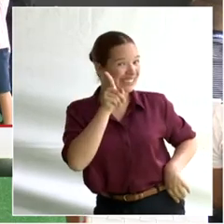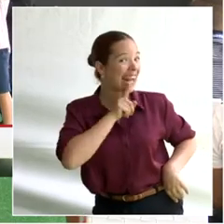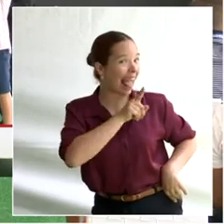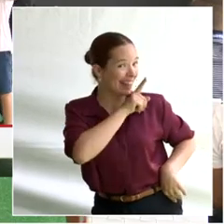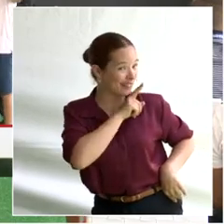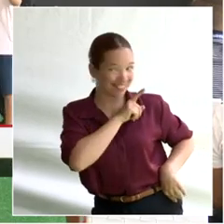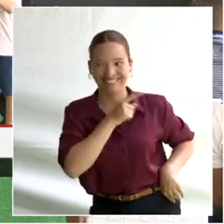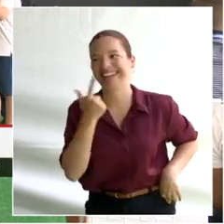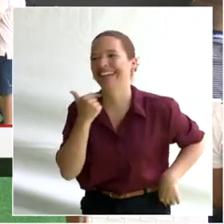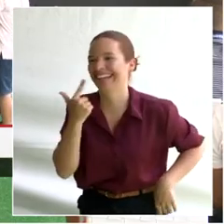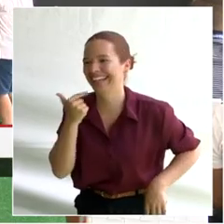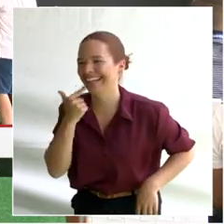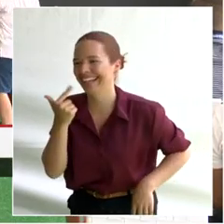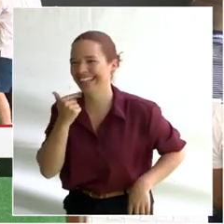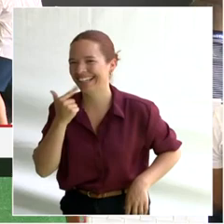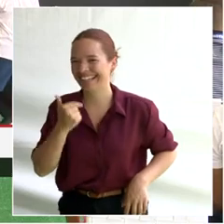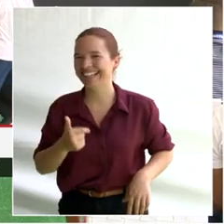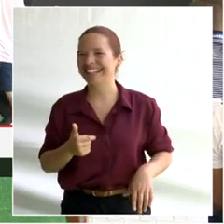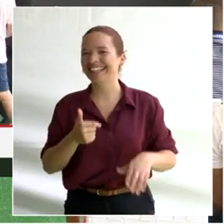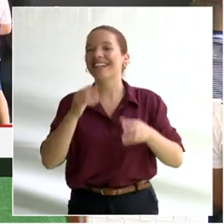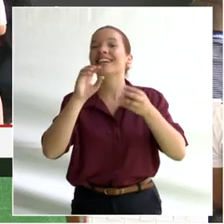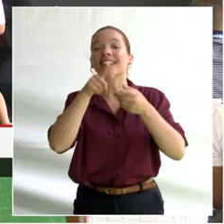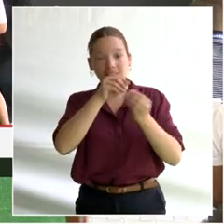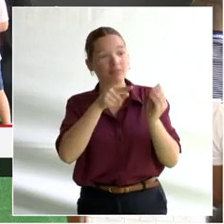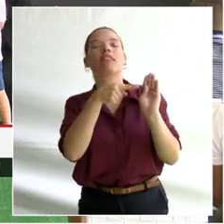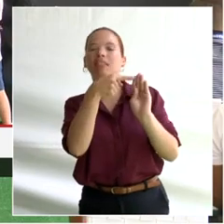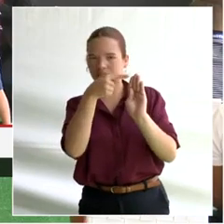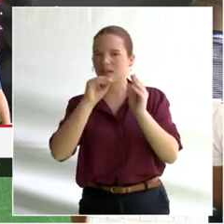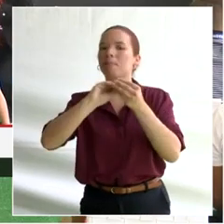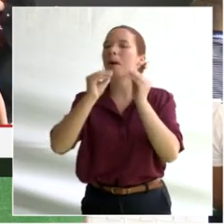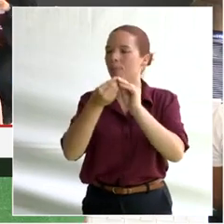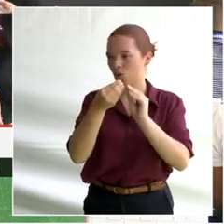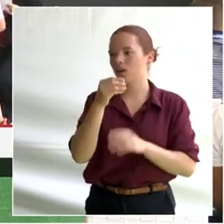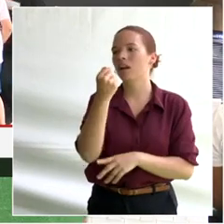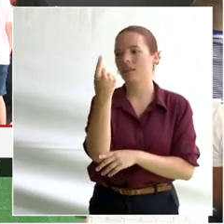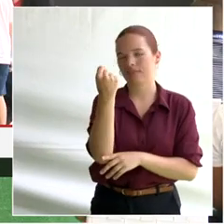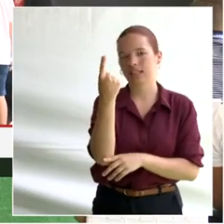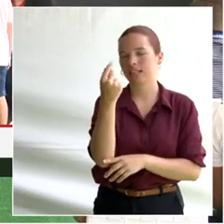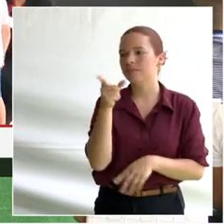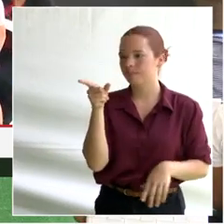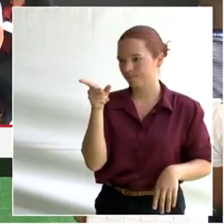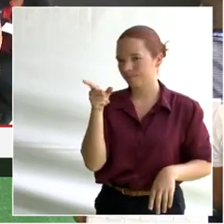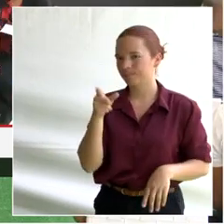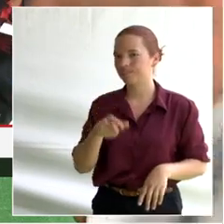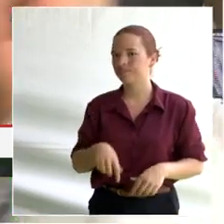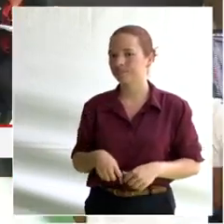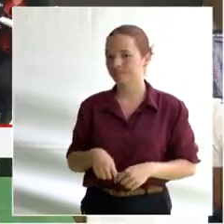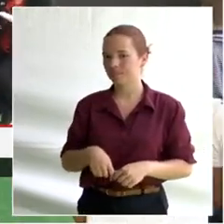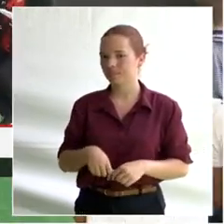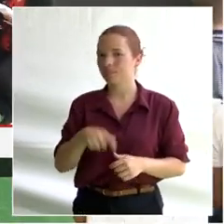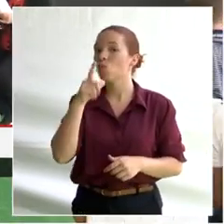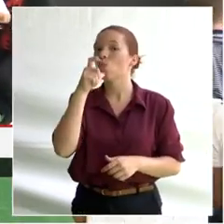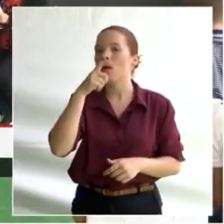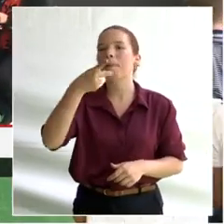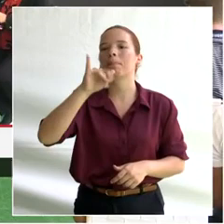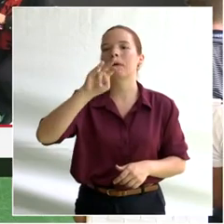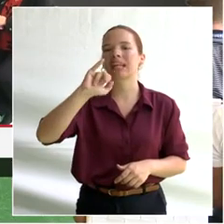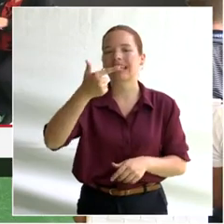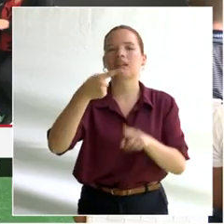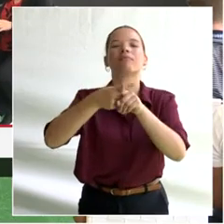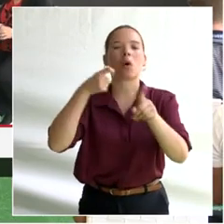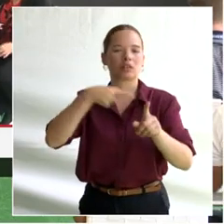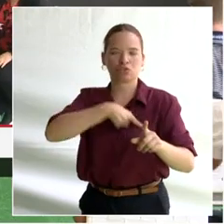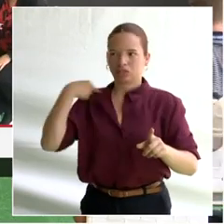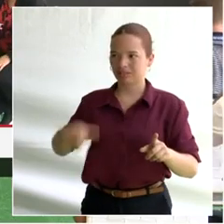This is chip 11 and then Zhang Qin from China. You can All do right. 2, Charlie. Charlie, Dad says you can do